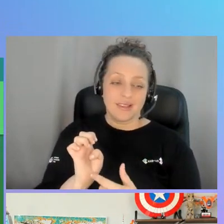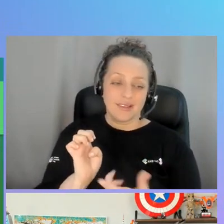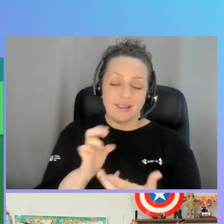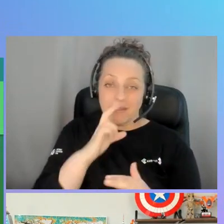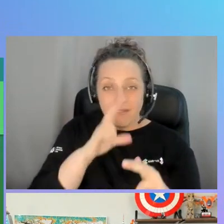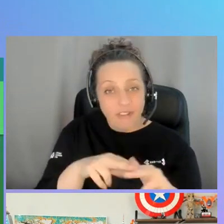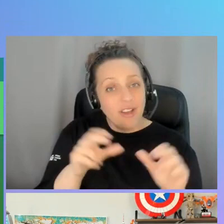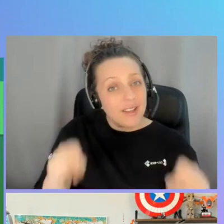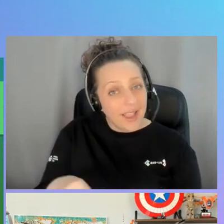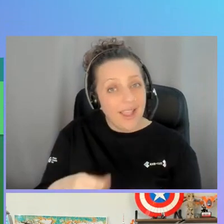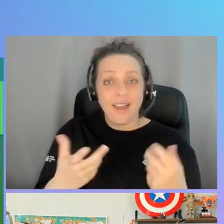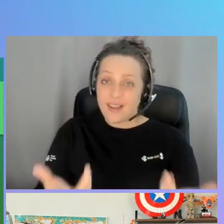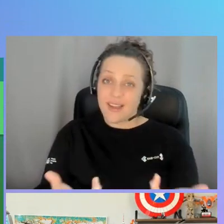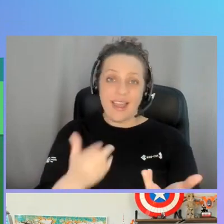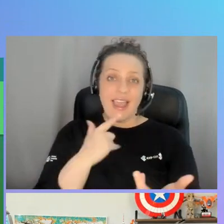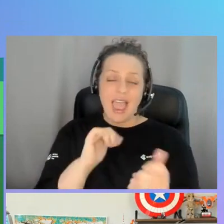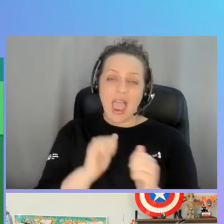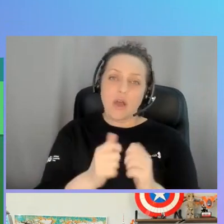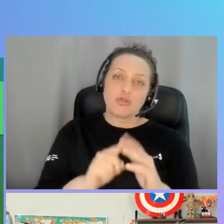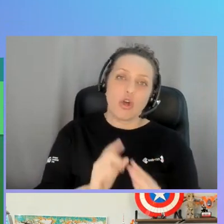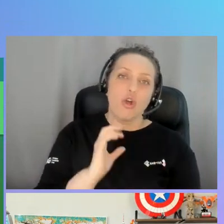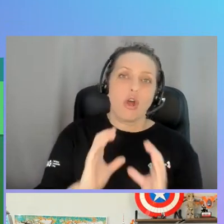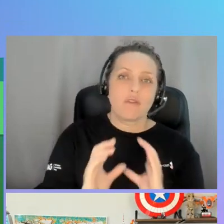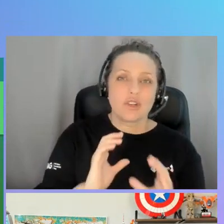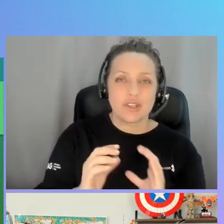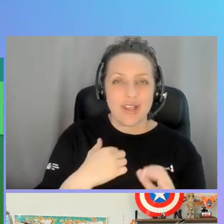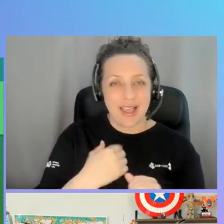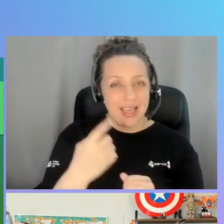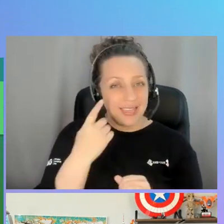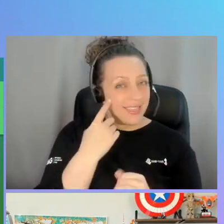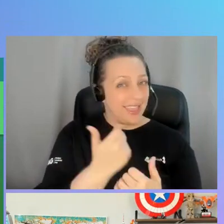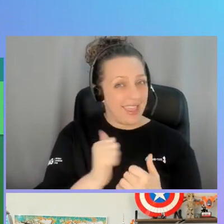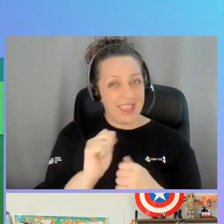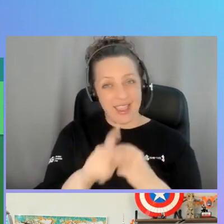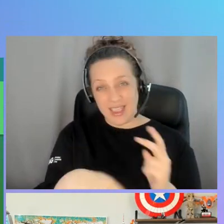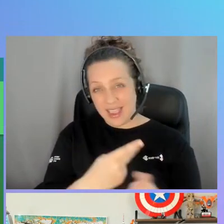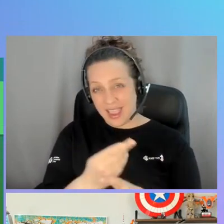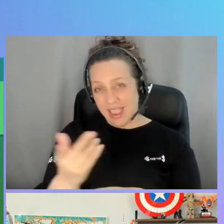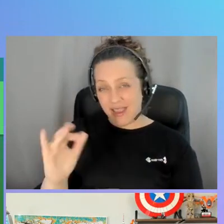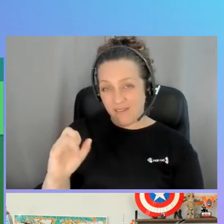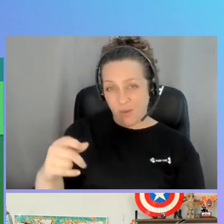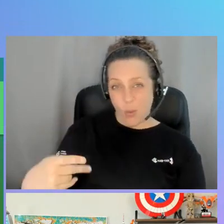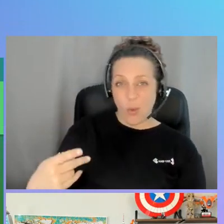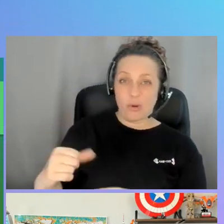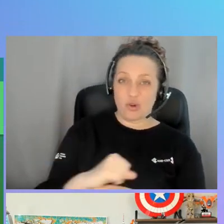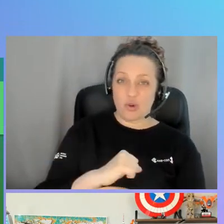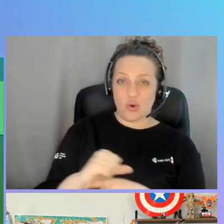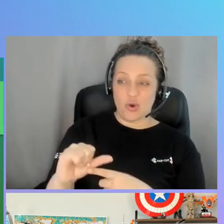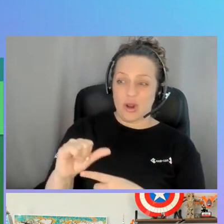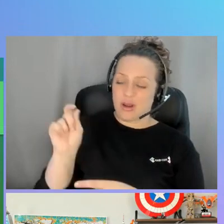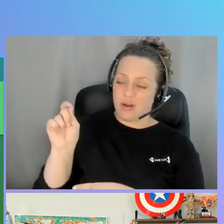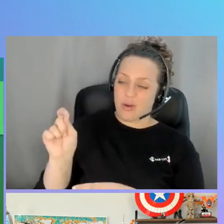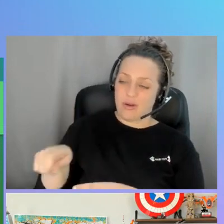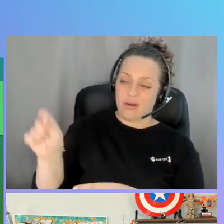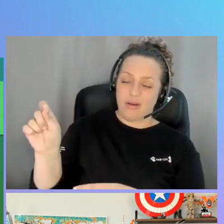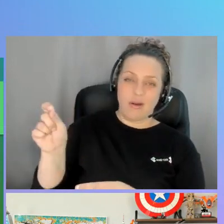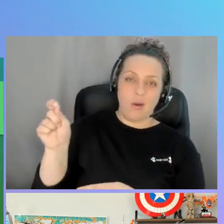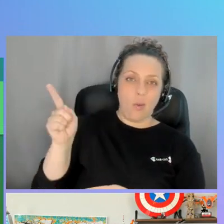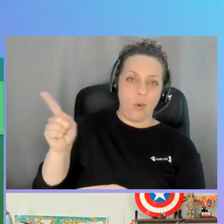fun way, and it is a way to start the conversation. Do I think any kind of corporate training is going to be the end all be all